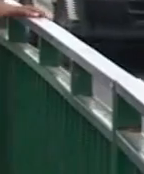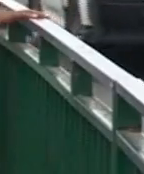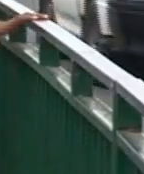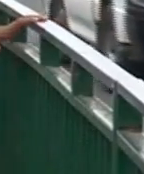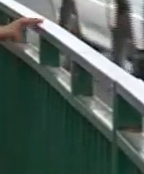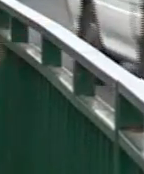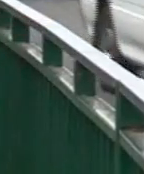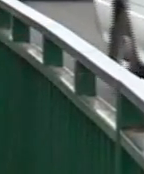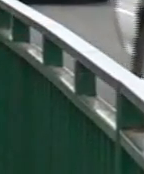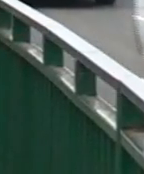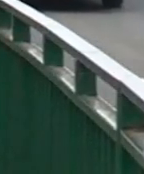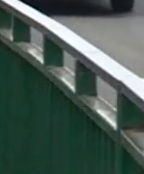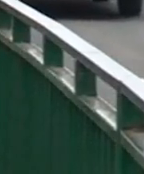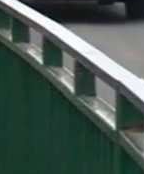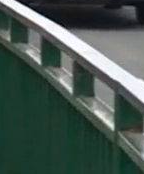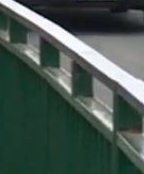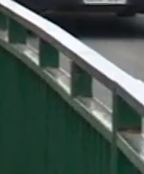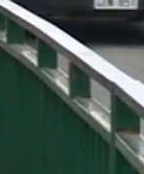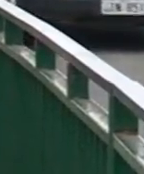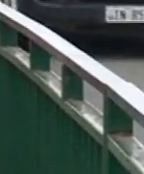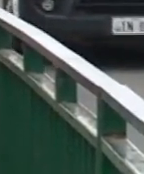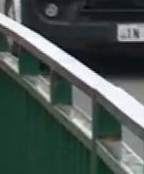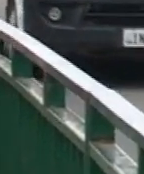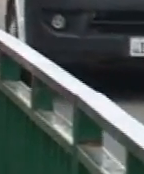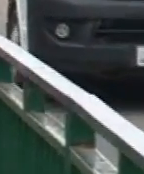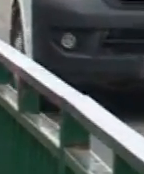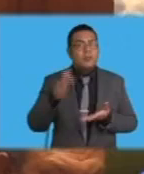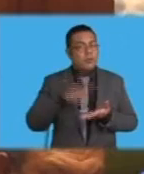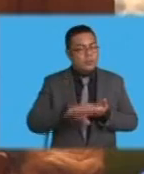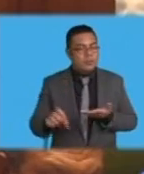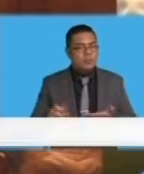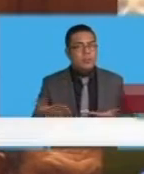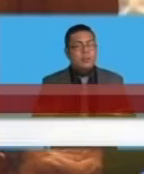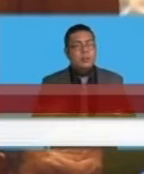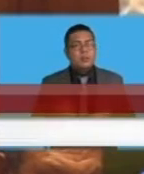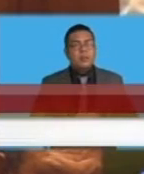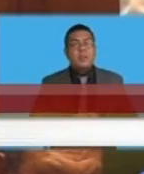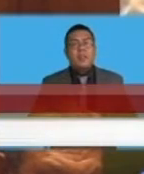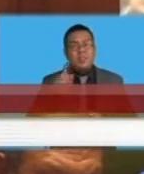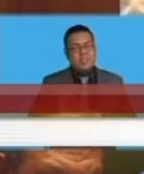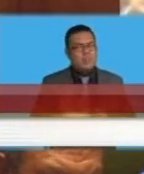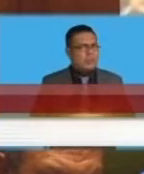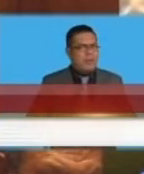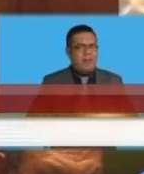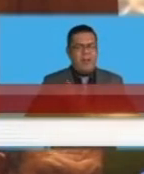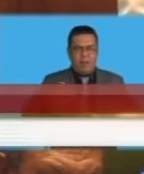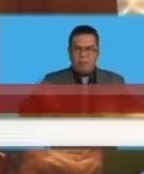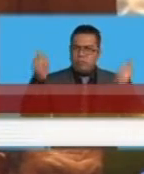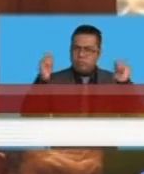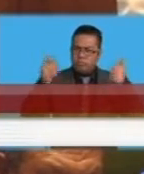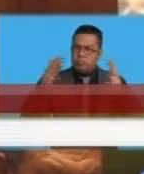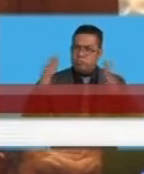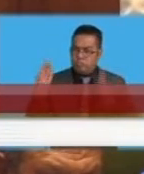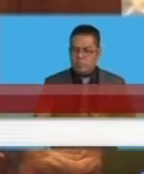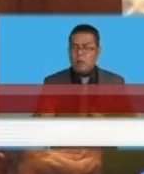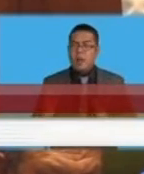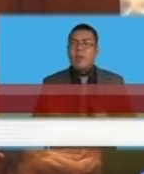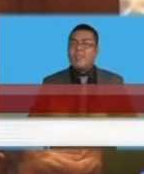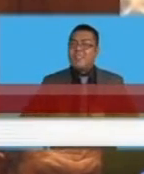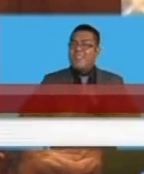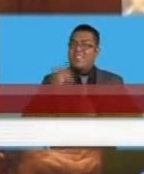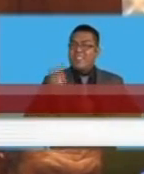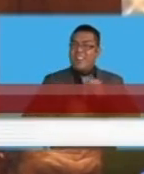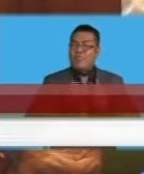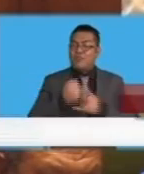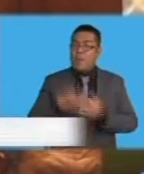Fiji's reserve for 2016 was regarded as outstanding. This is highly commendable in light of the fact that the International